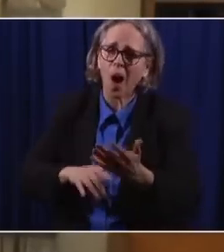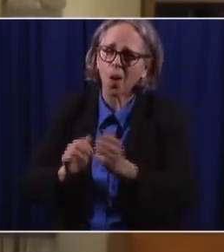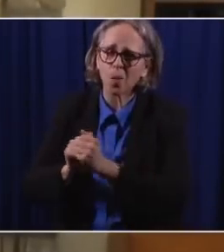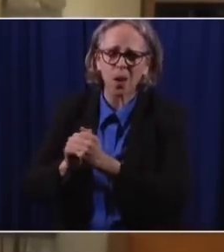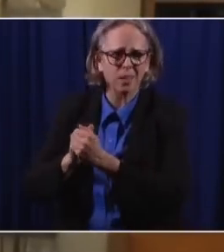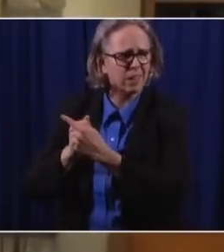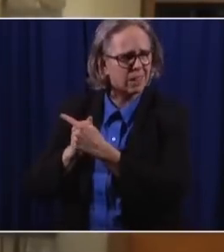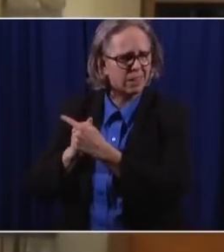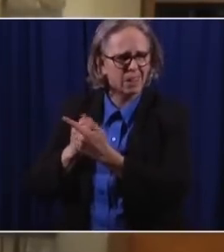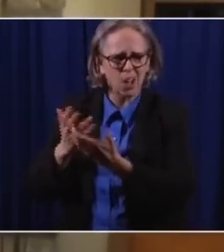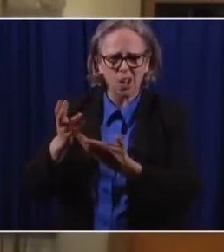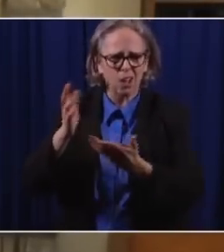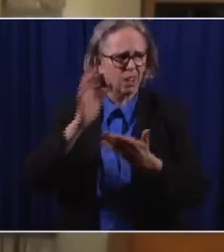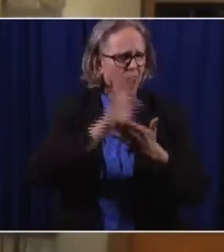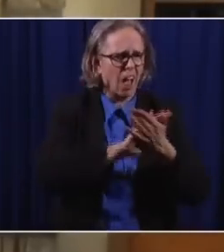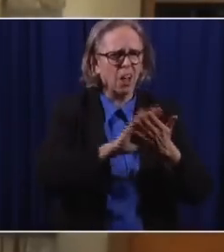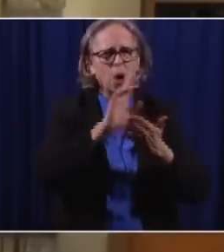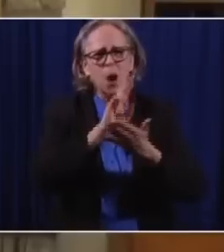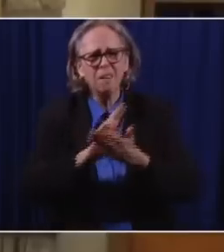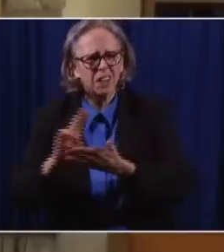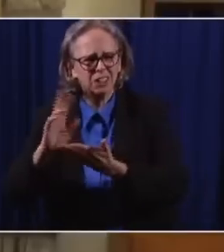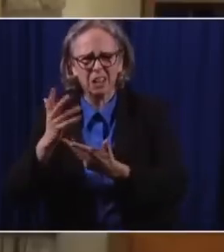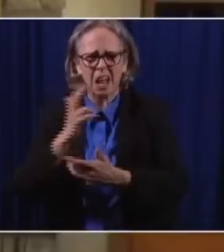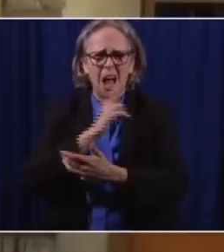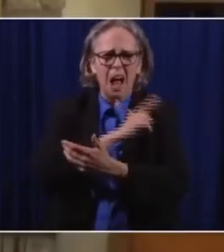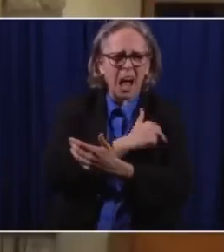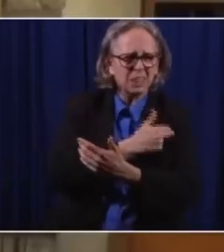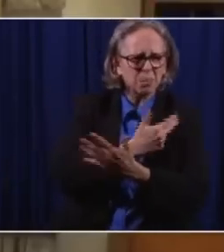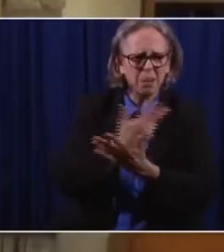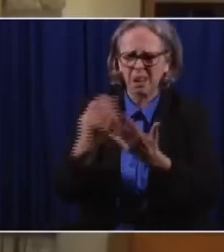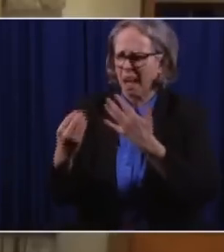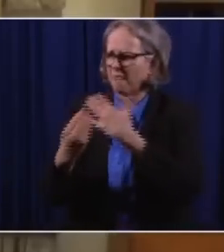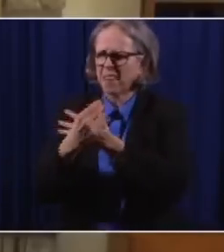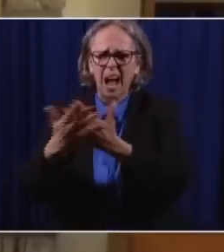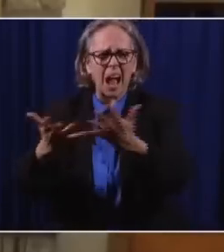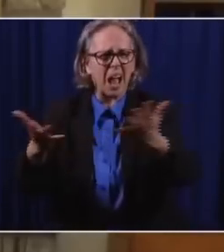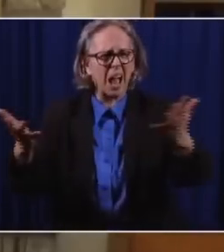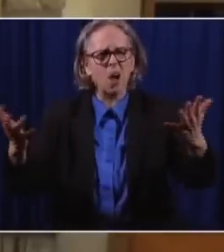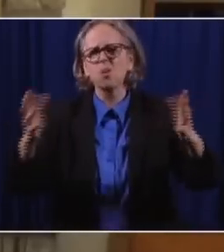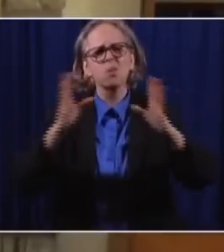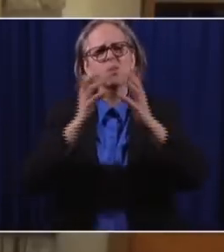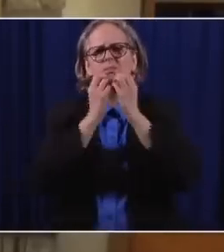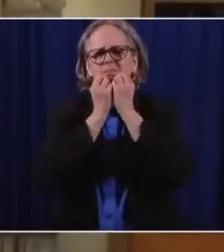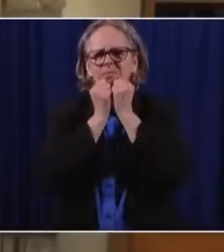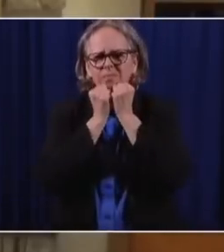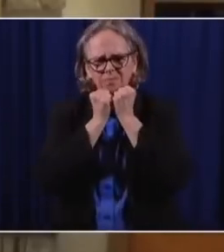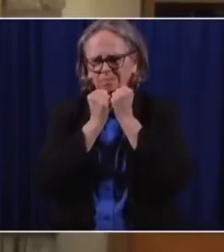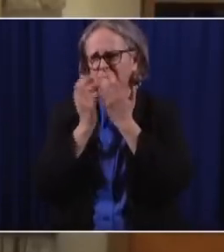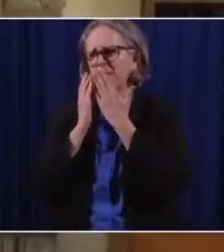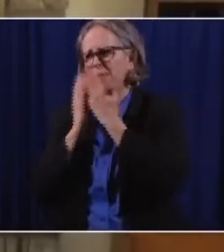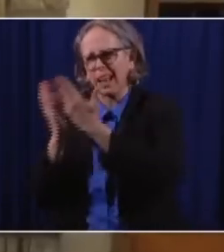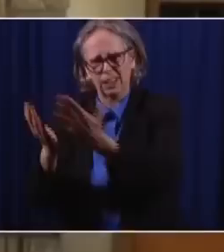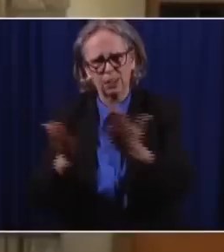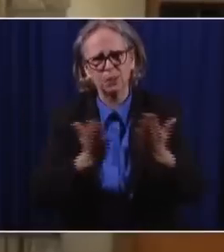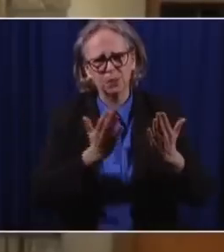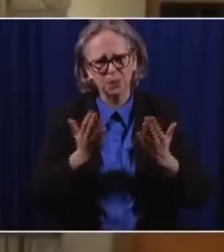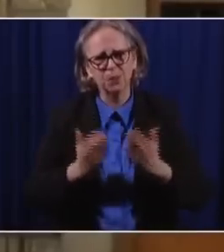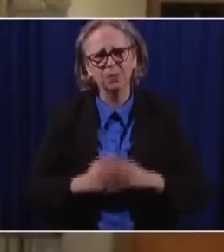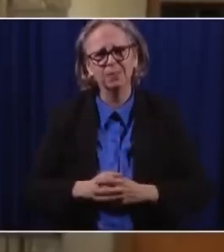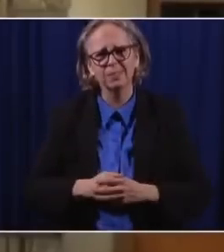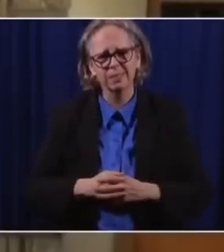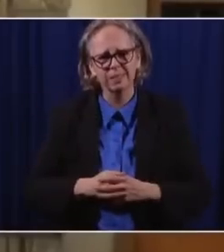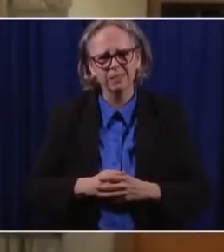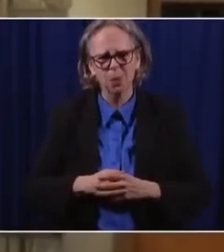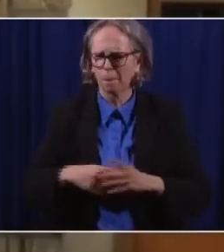hospitals in the state of Ohio, and our great doctors. And so I thank them for that. We need to have a